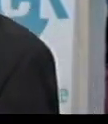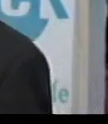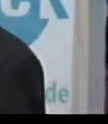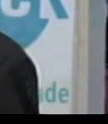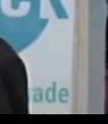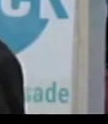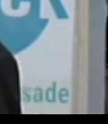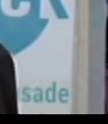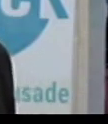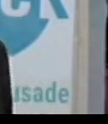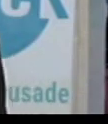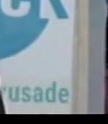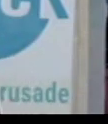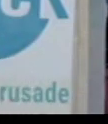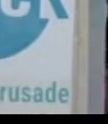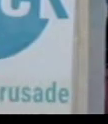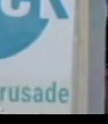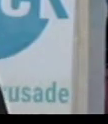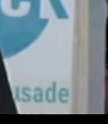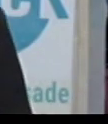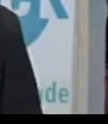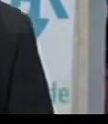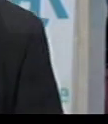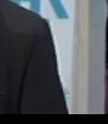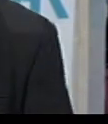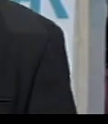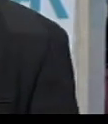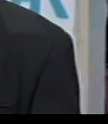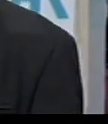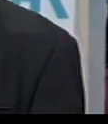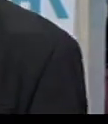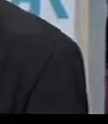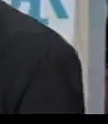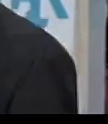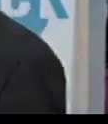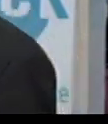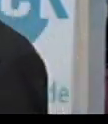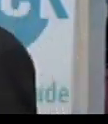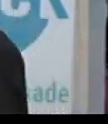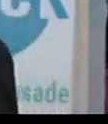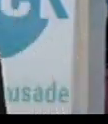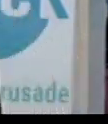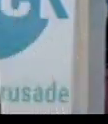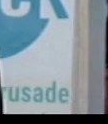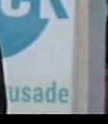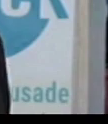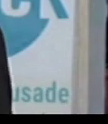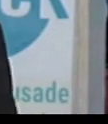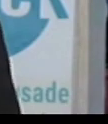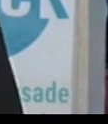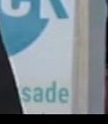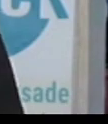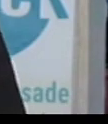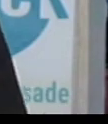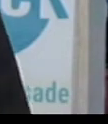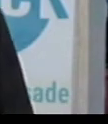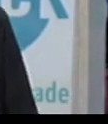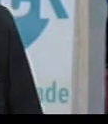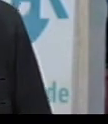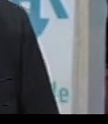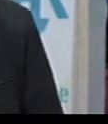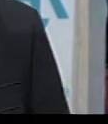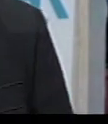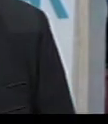to no avail. If I pay you a visit, my friend, you don't need any prophet to tell you that this one is having problem, because I'll be